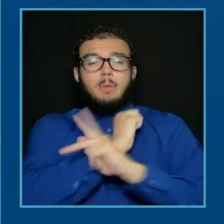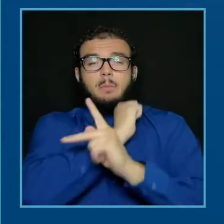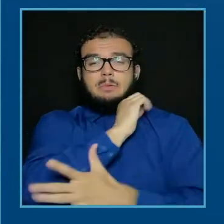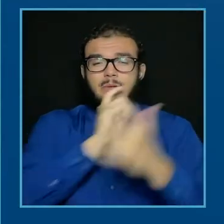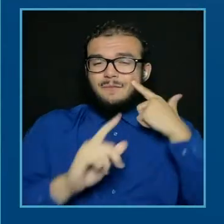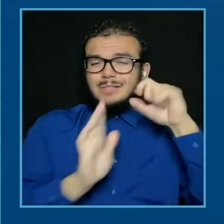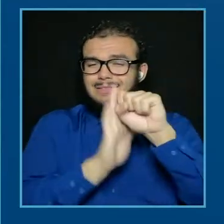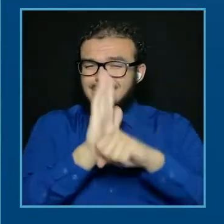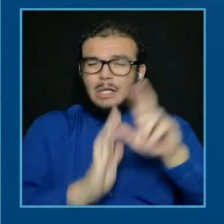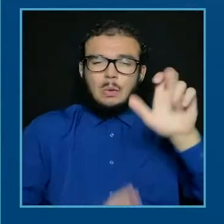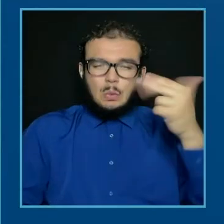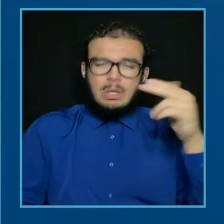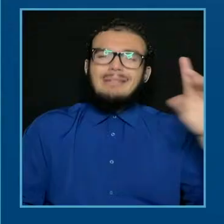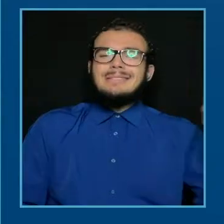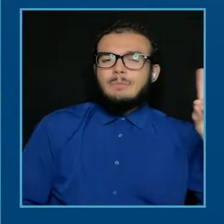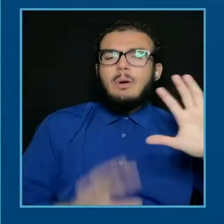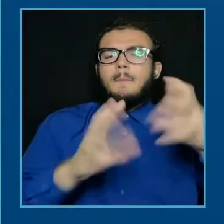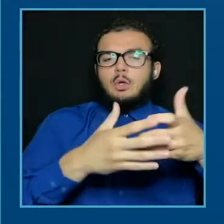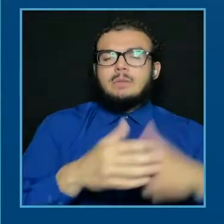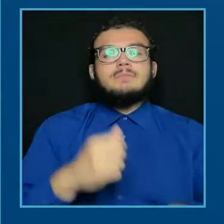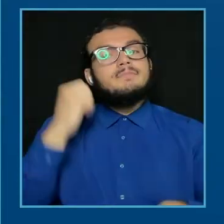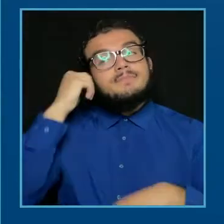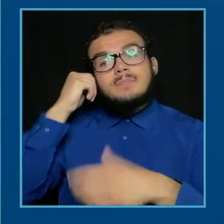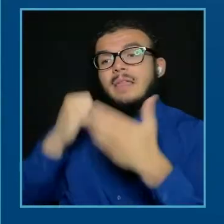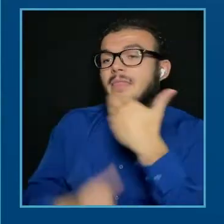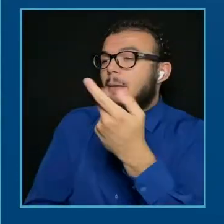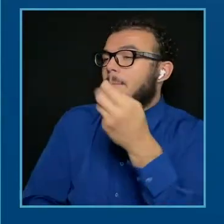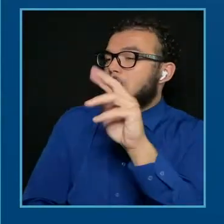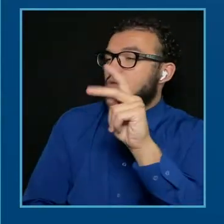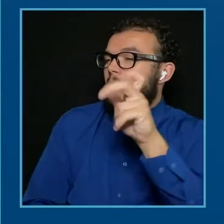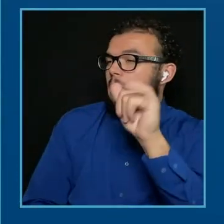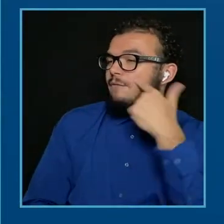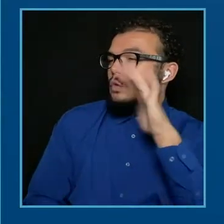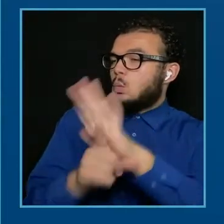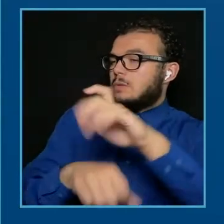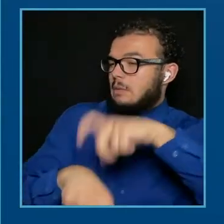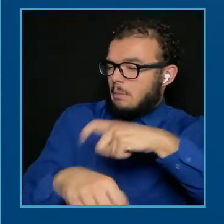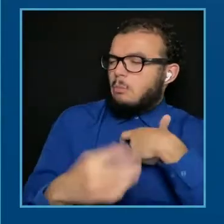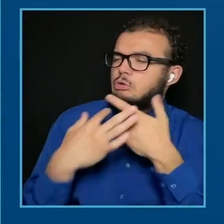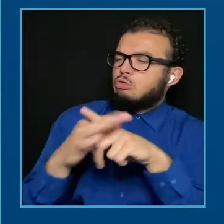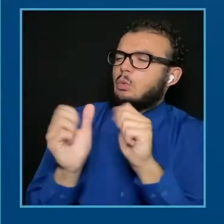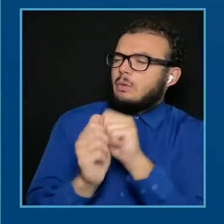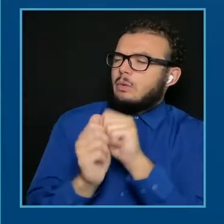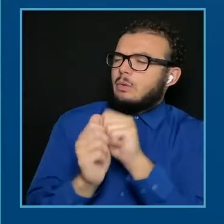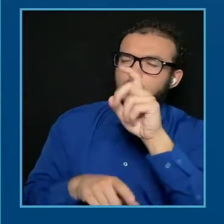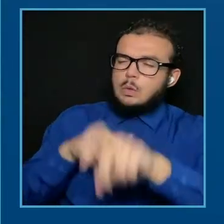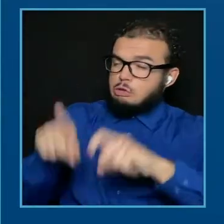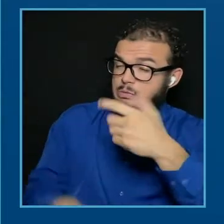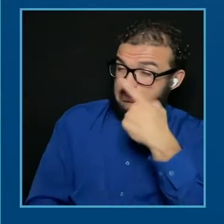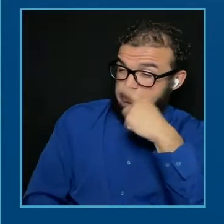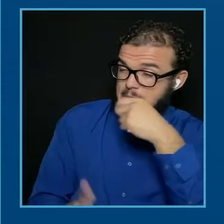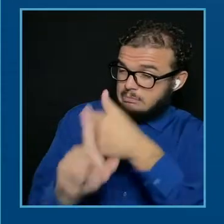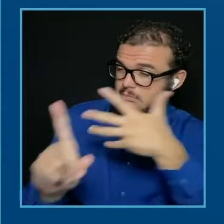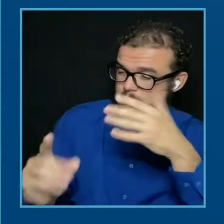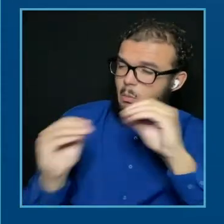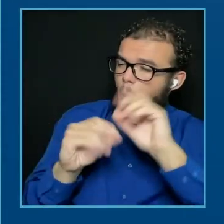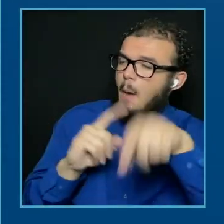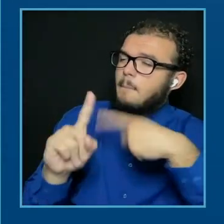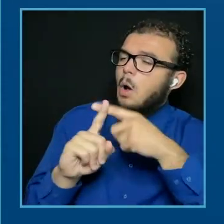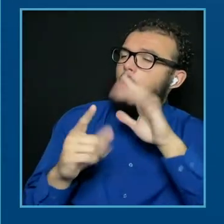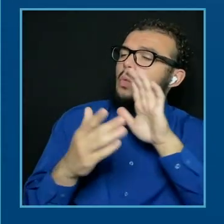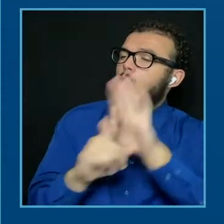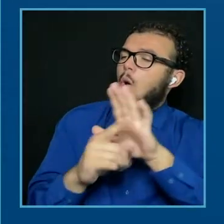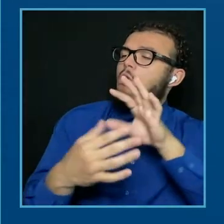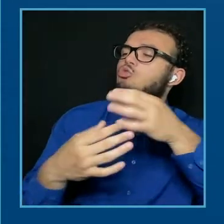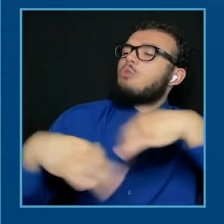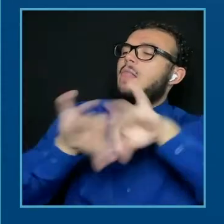Democratic Party. Thank you, Mr. Townley, for your time. I just want to start off with, can you tell us about your relevant experience